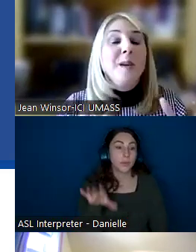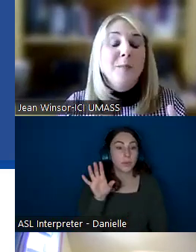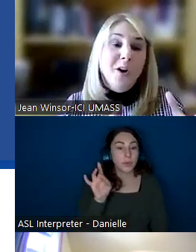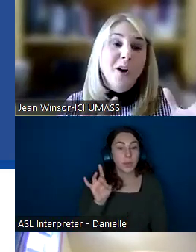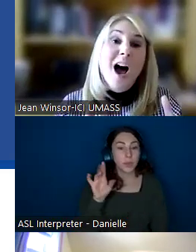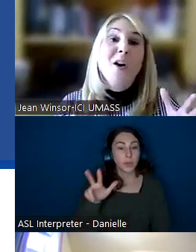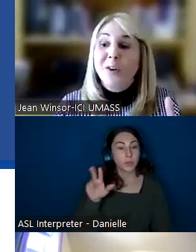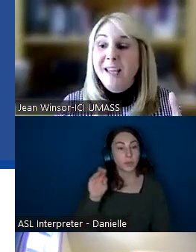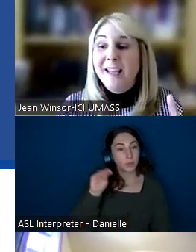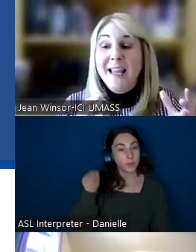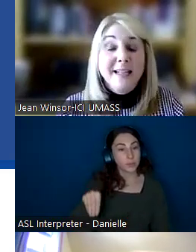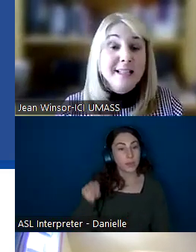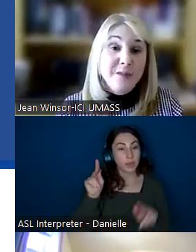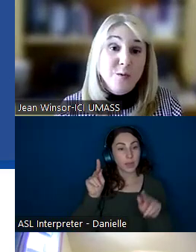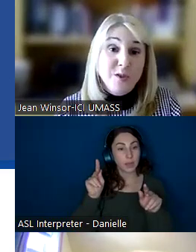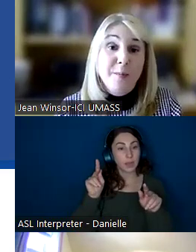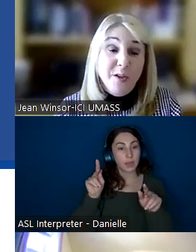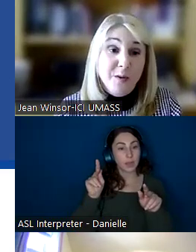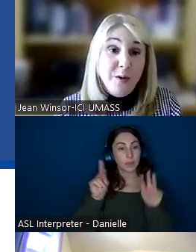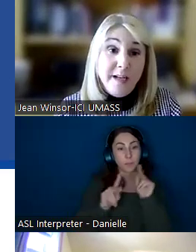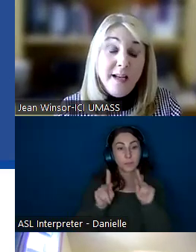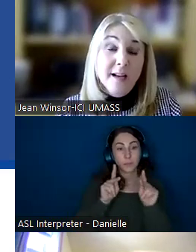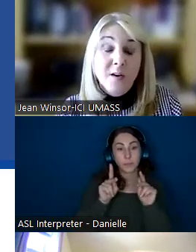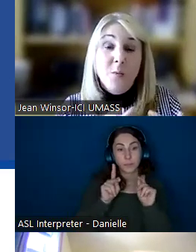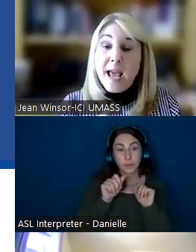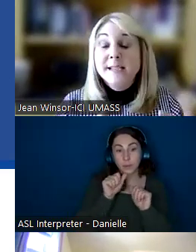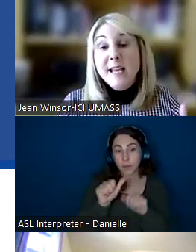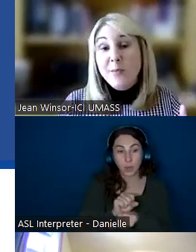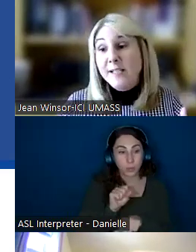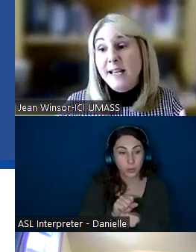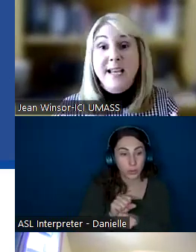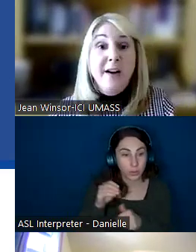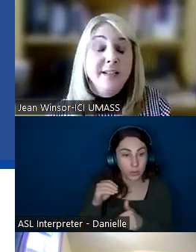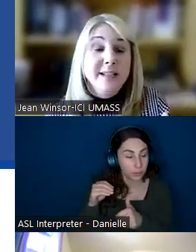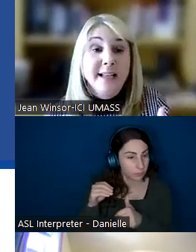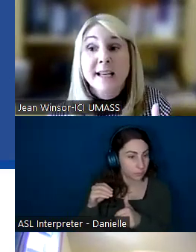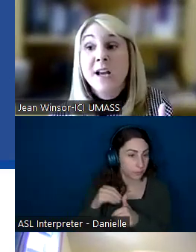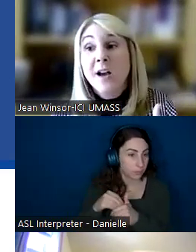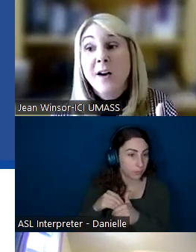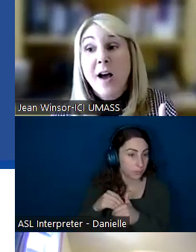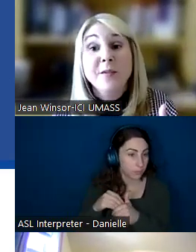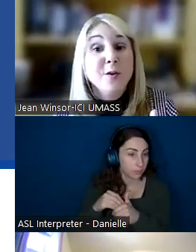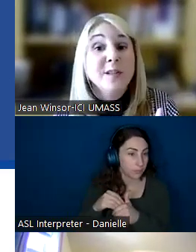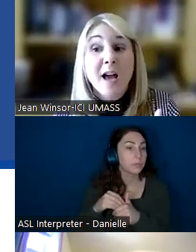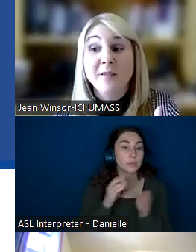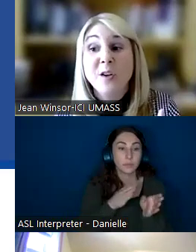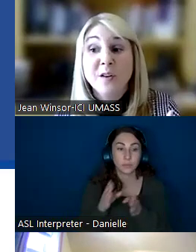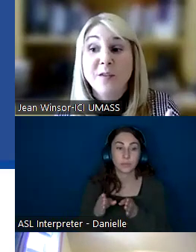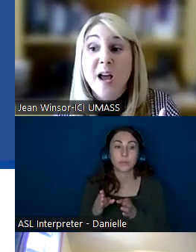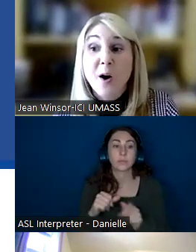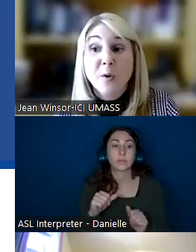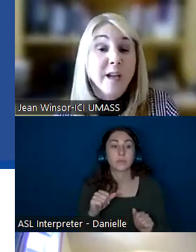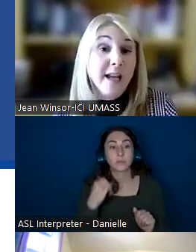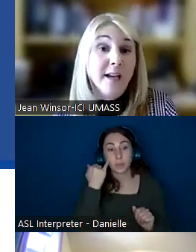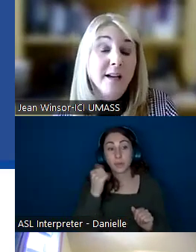83% of people are not working in an individual job in their community. When NCI breaks that down and says, if